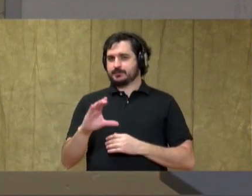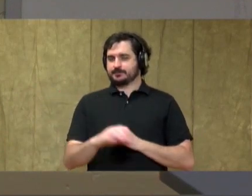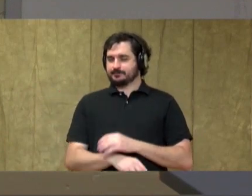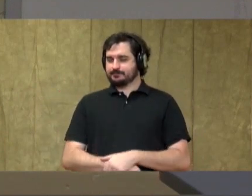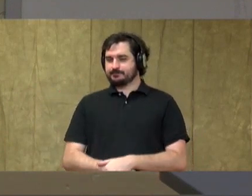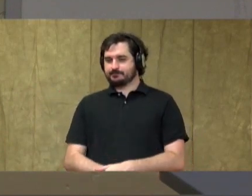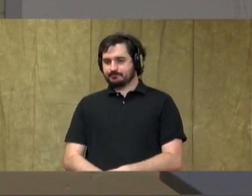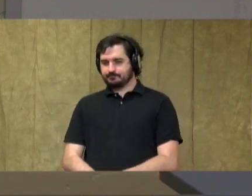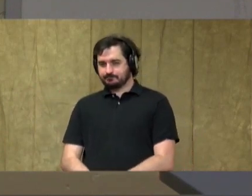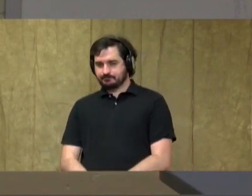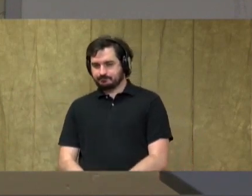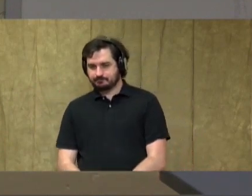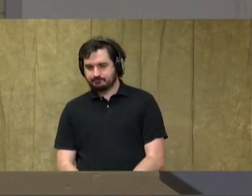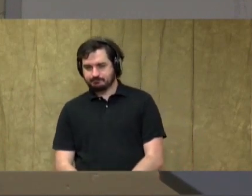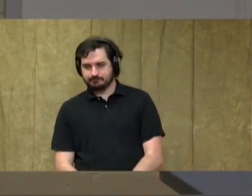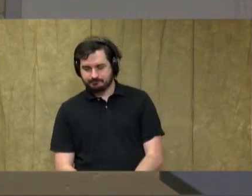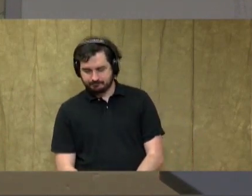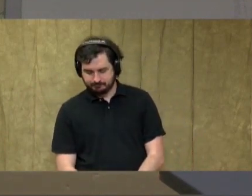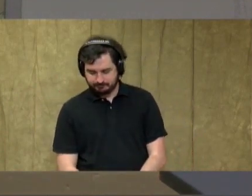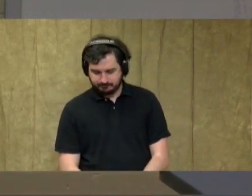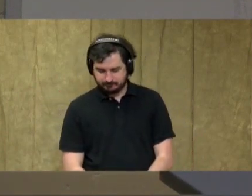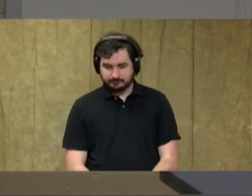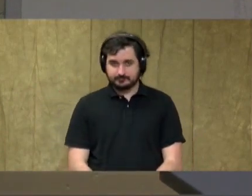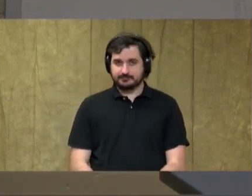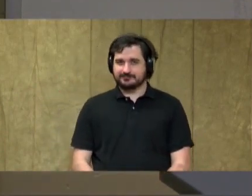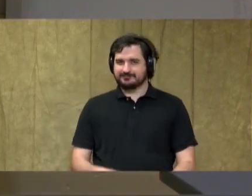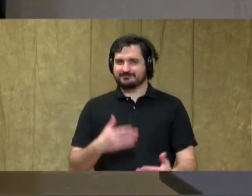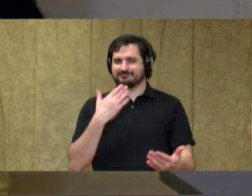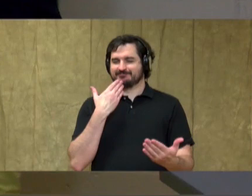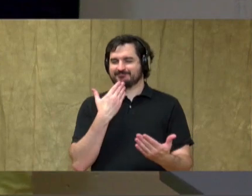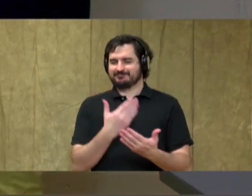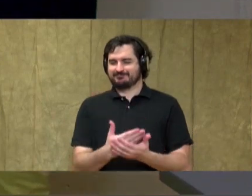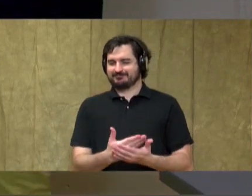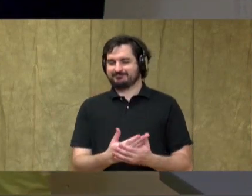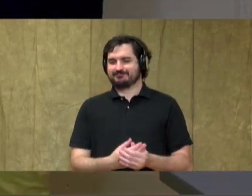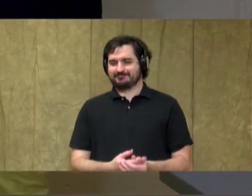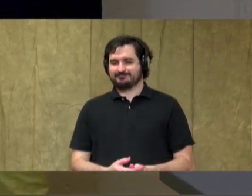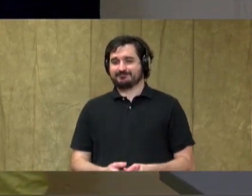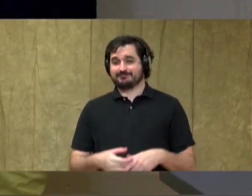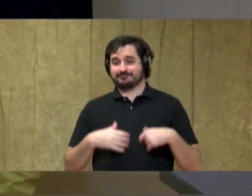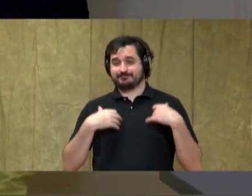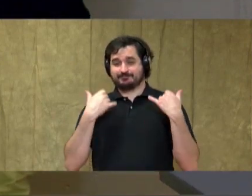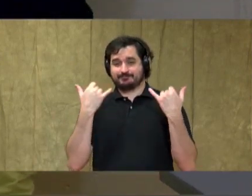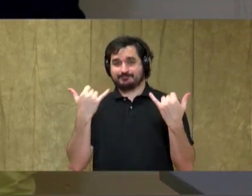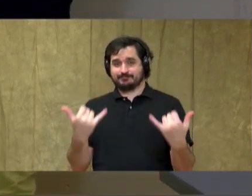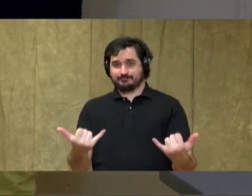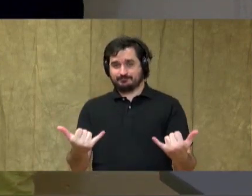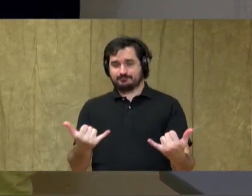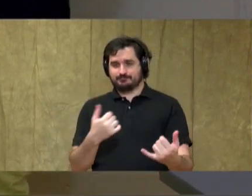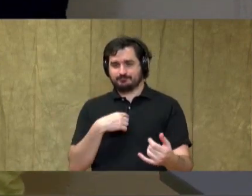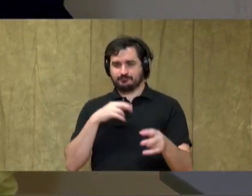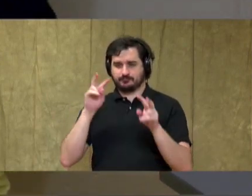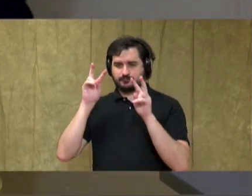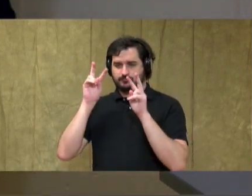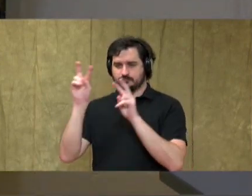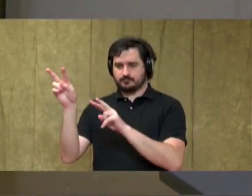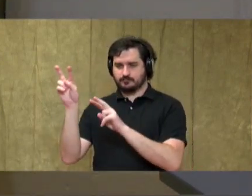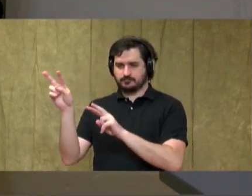27 hundredths. Very good. So now let's look at